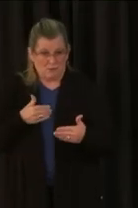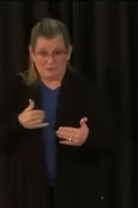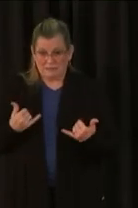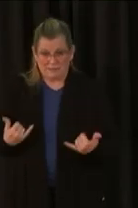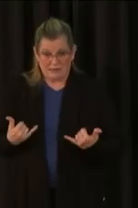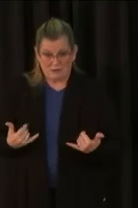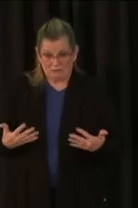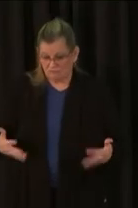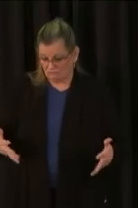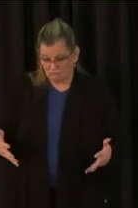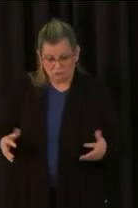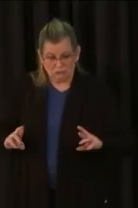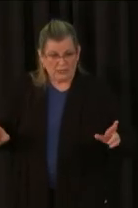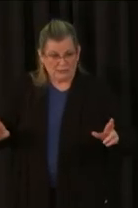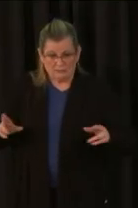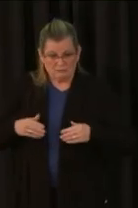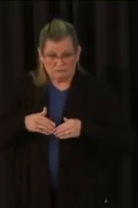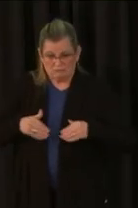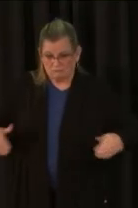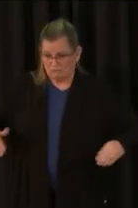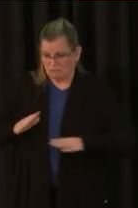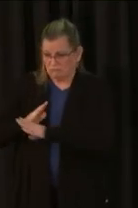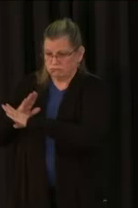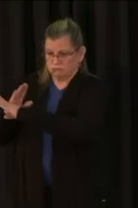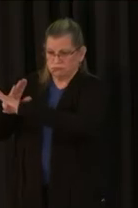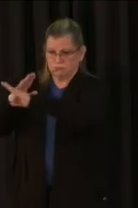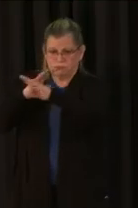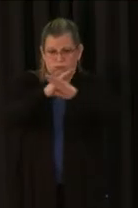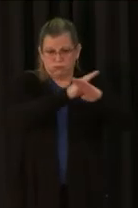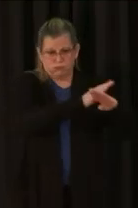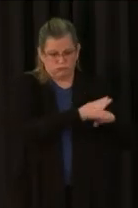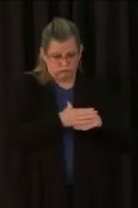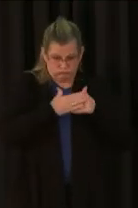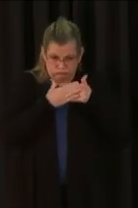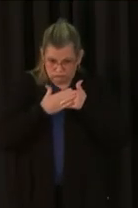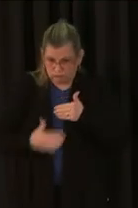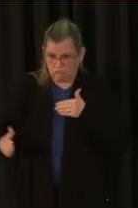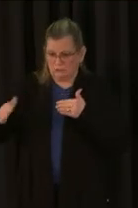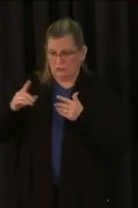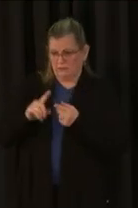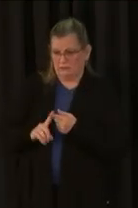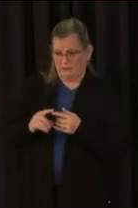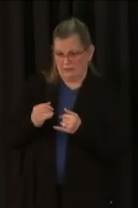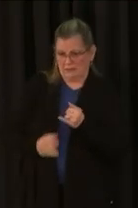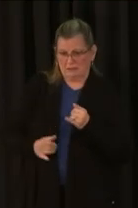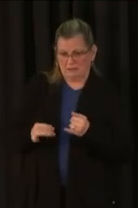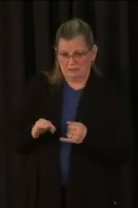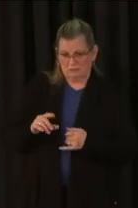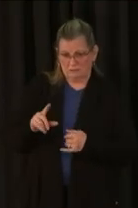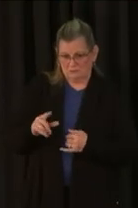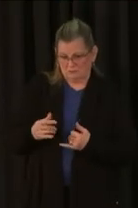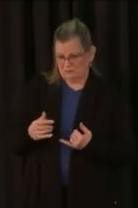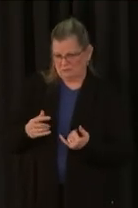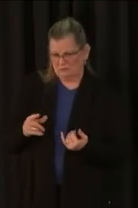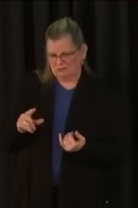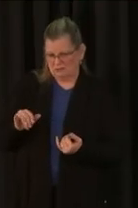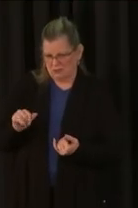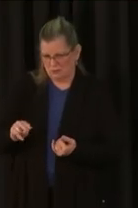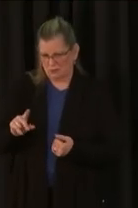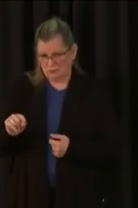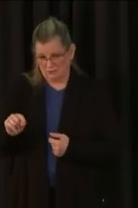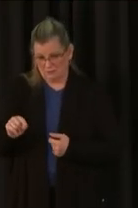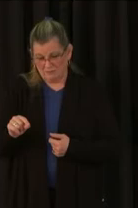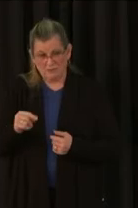morning of the 20th or whenever that period is. But this year, we're looking that it maybe stood up as early as this week. And that's why I say, with